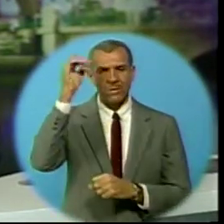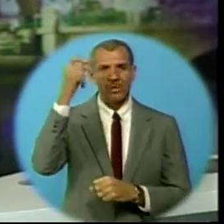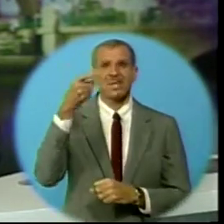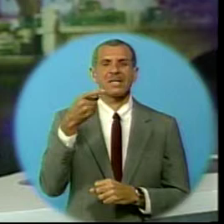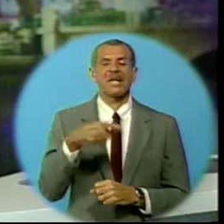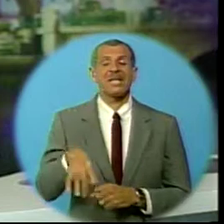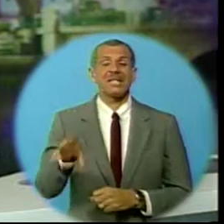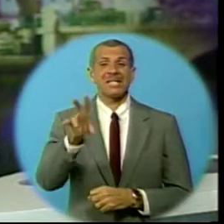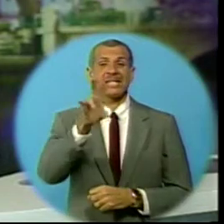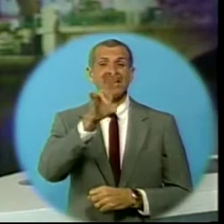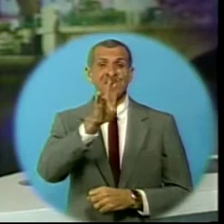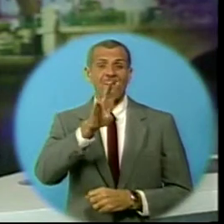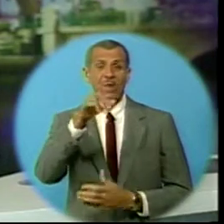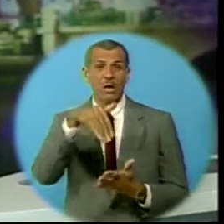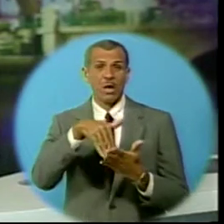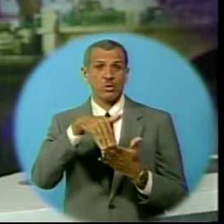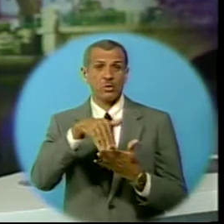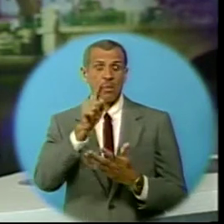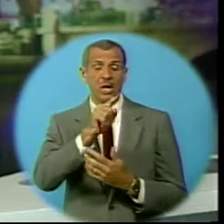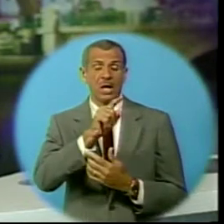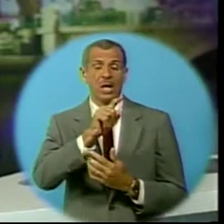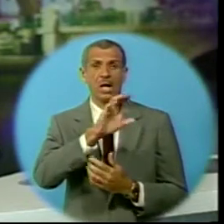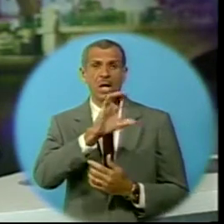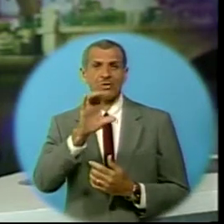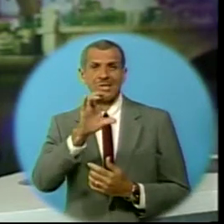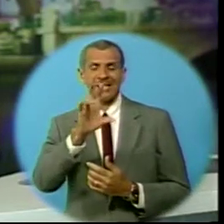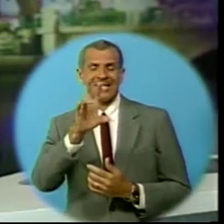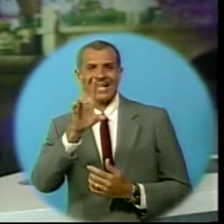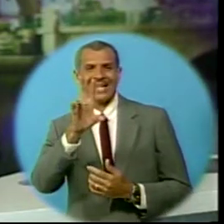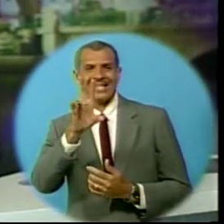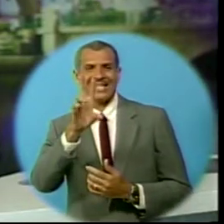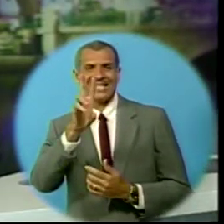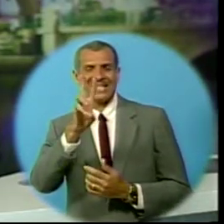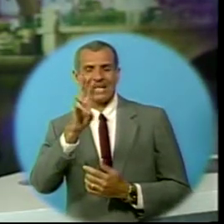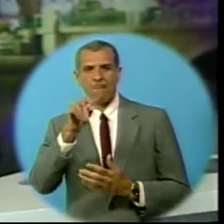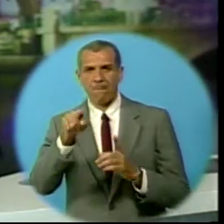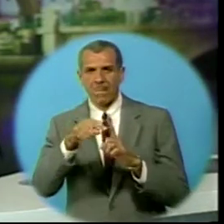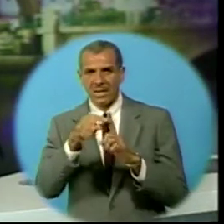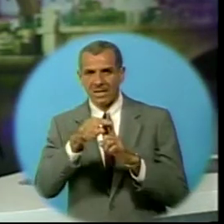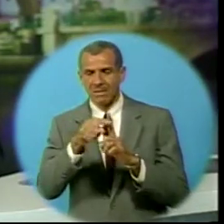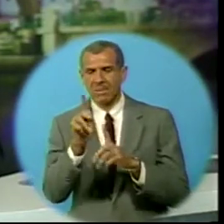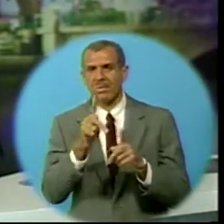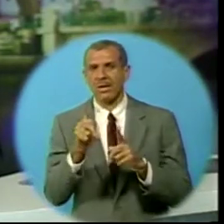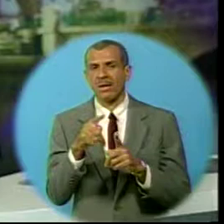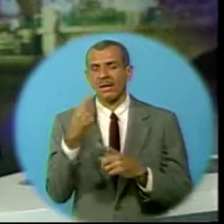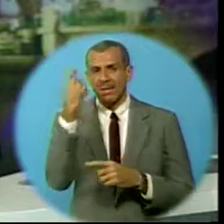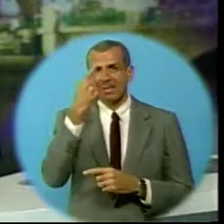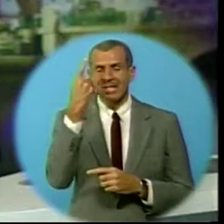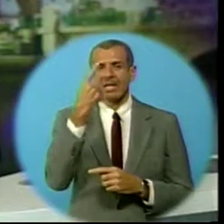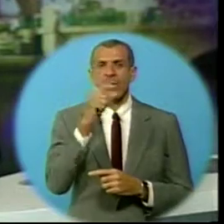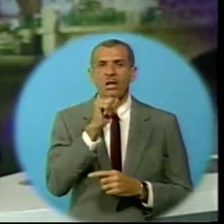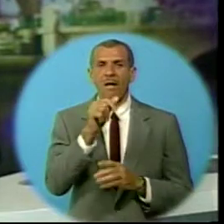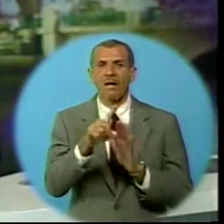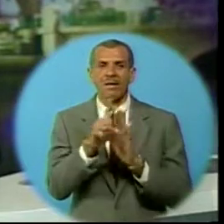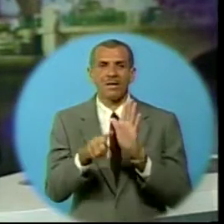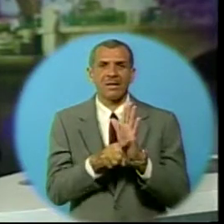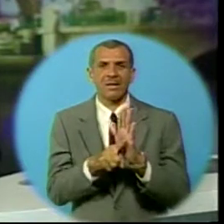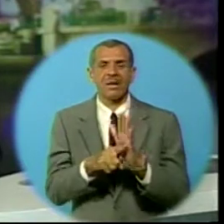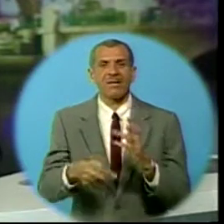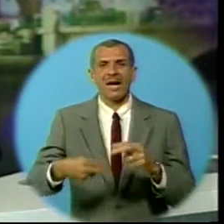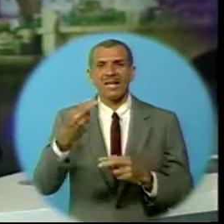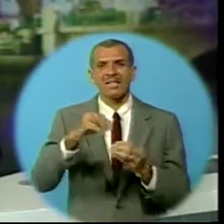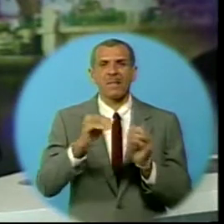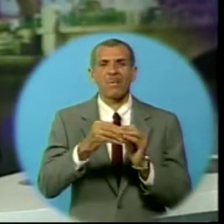7,169 Barbadians are said to be among the more than 110,000 illegal immigrants. The highest number comes from